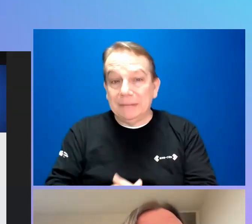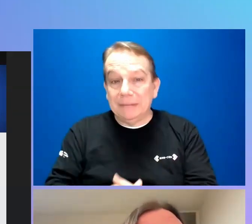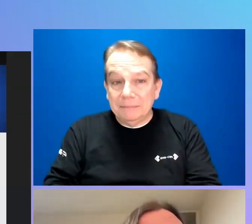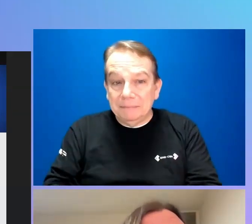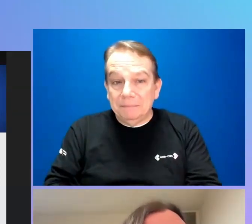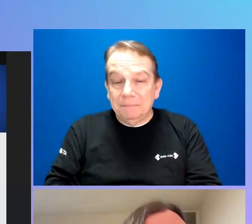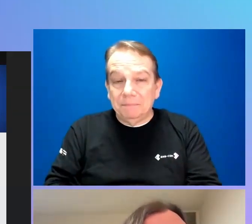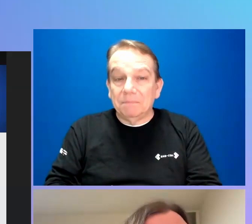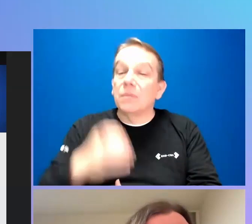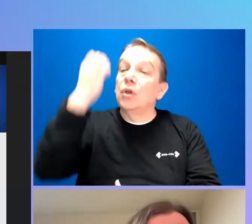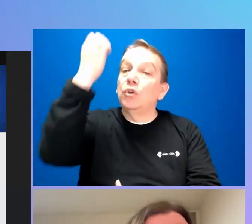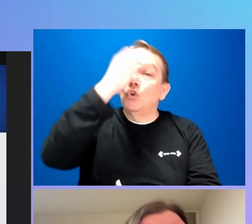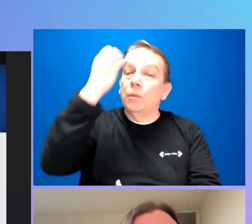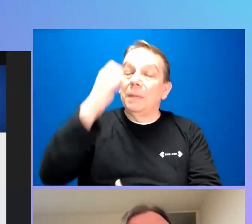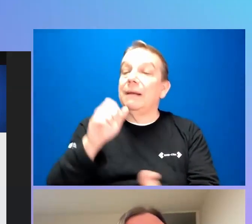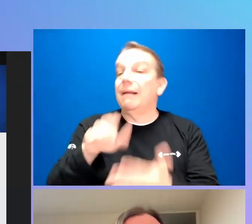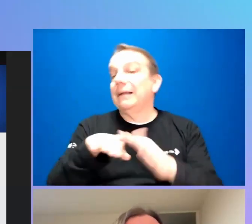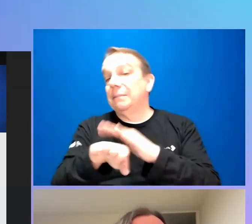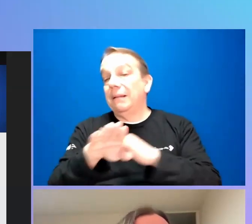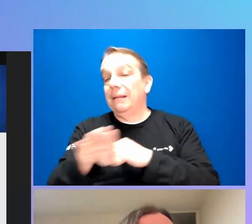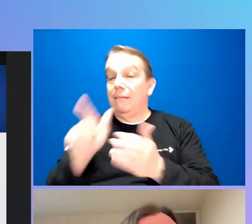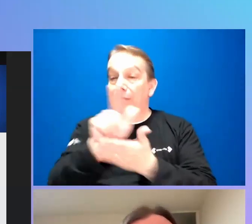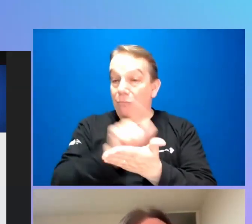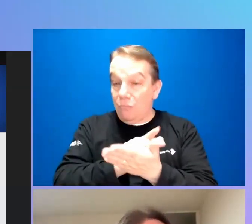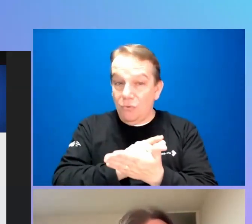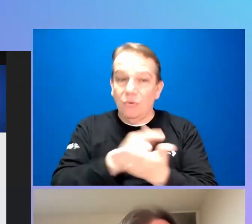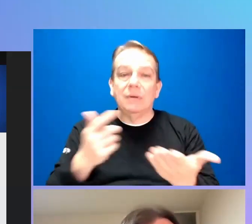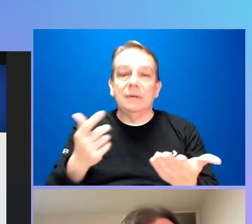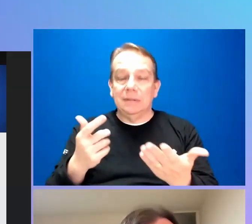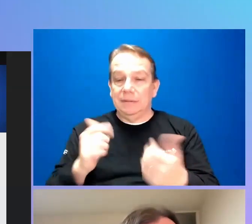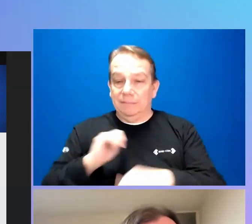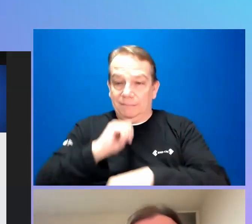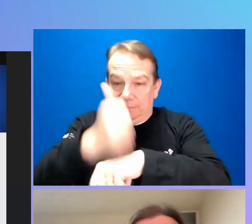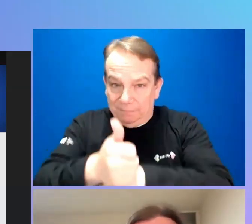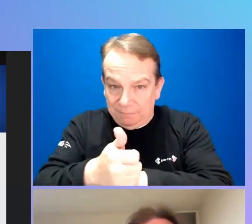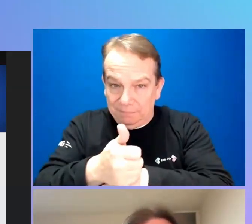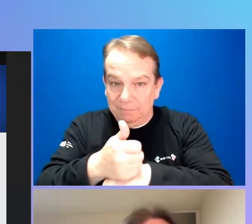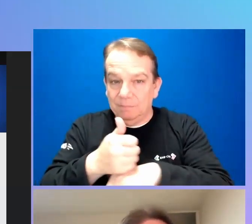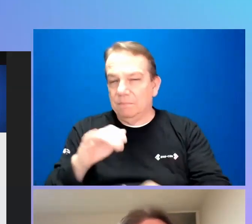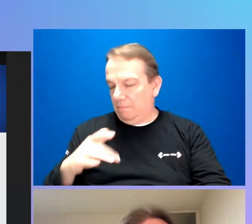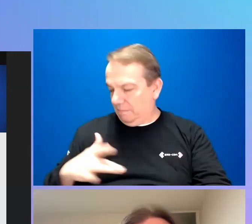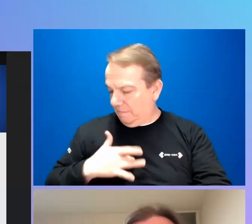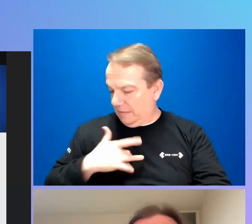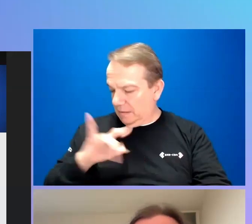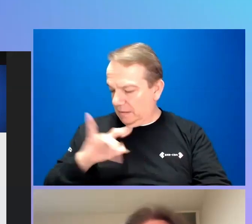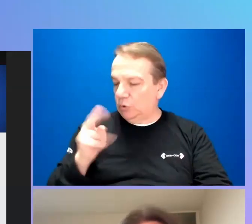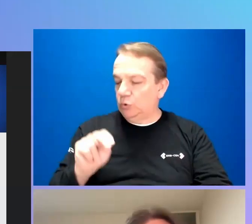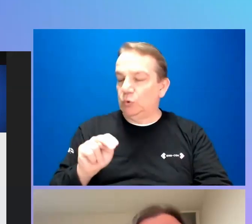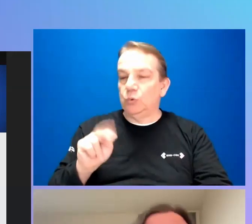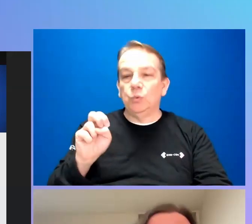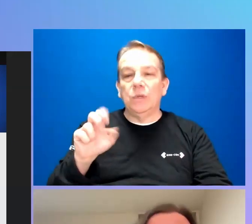And the European Accessibility Act is new legislation in Europe that's coming into force in June 2025,